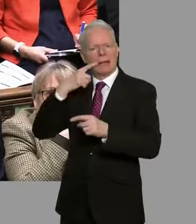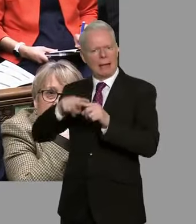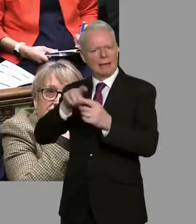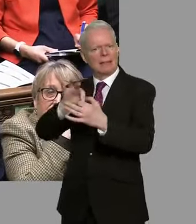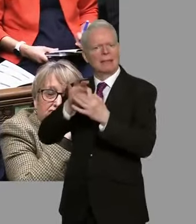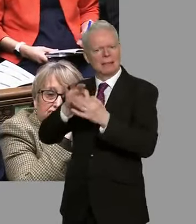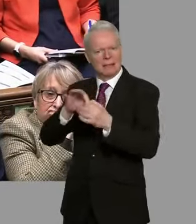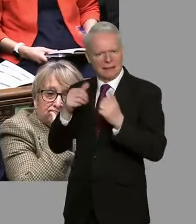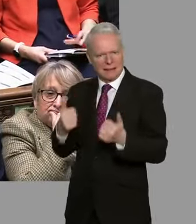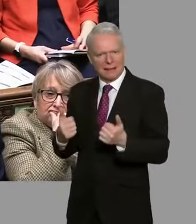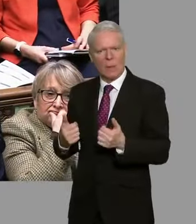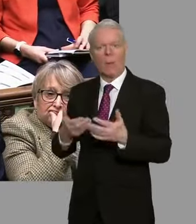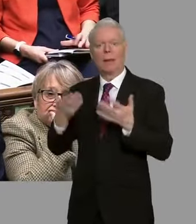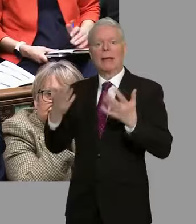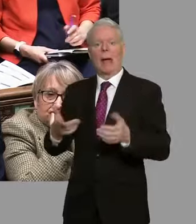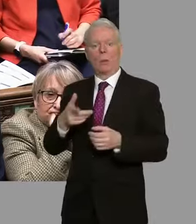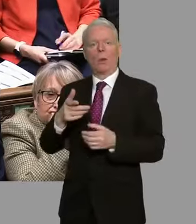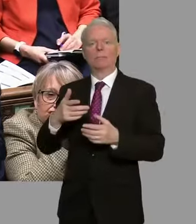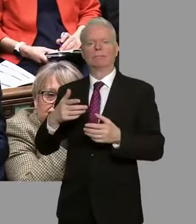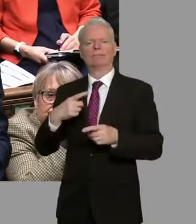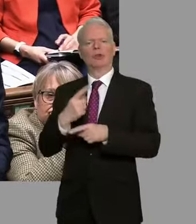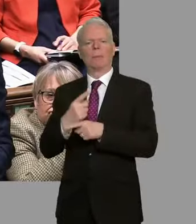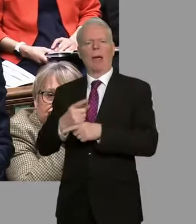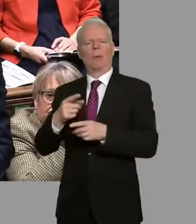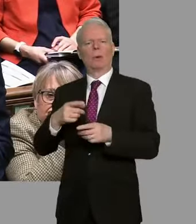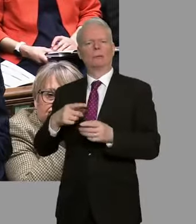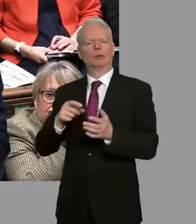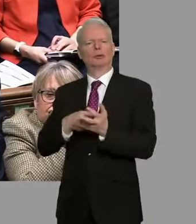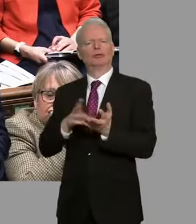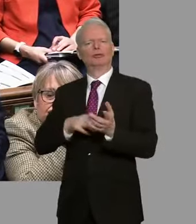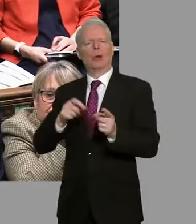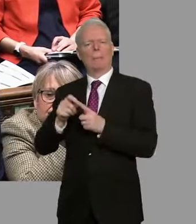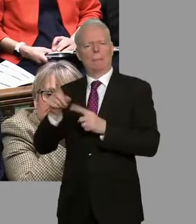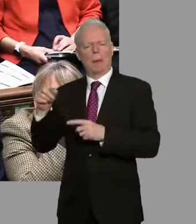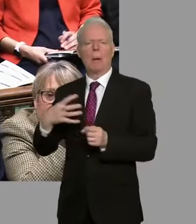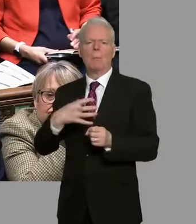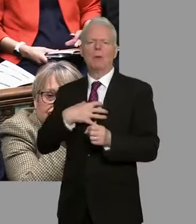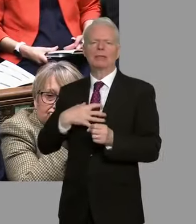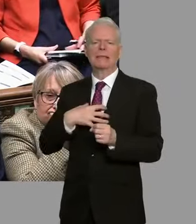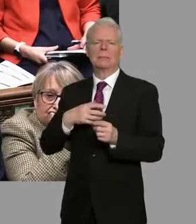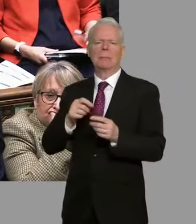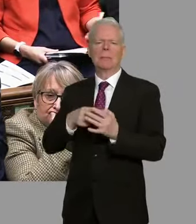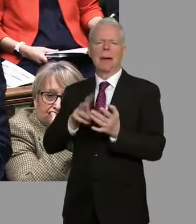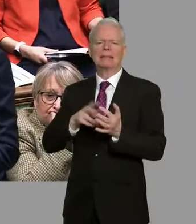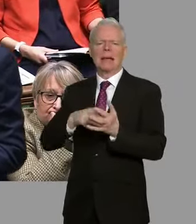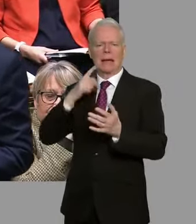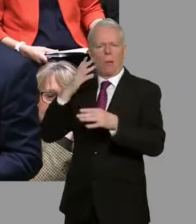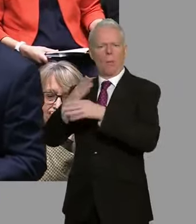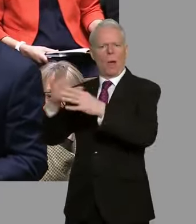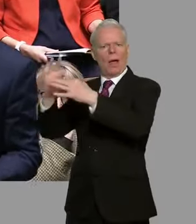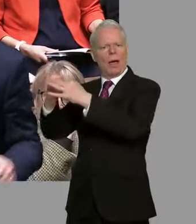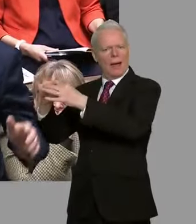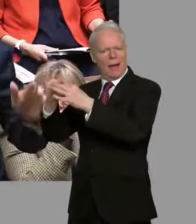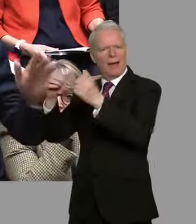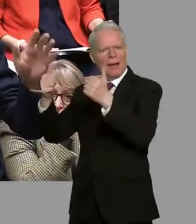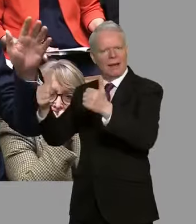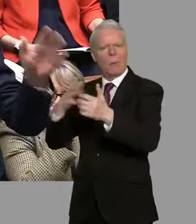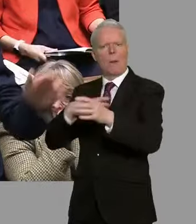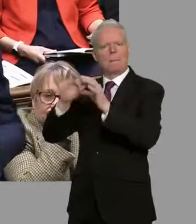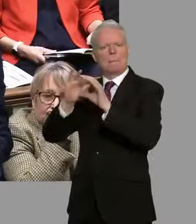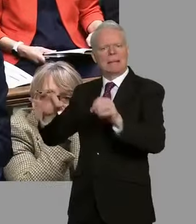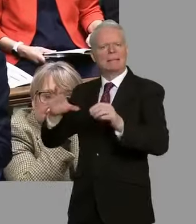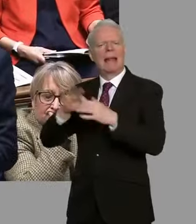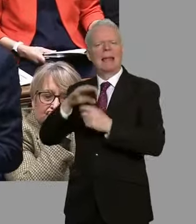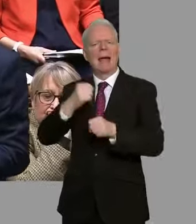need, so the hostages can be released, we can get the aid in and the killing can stop. Mr. Speaker, as the Honourable Member